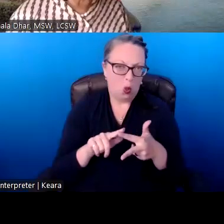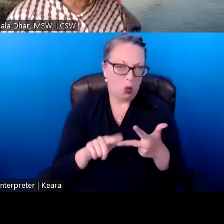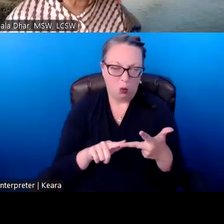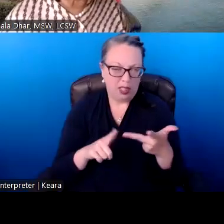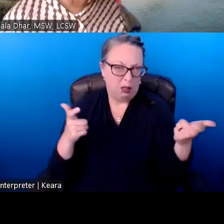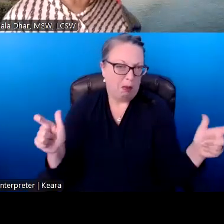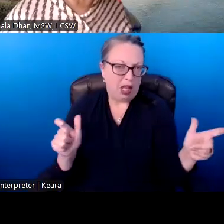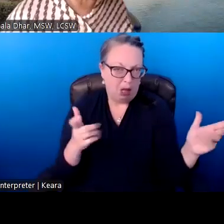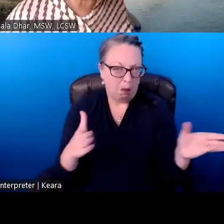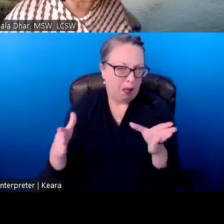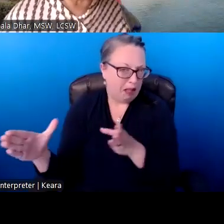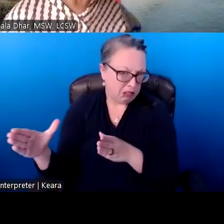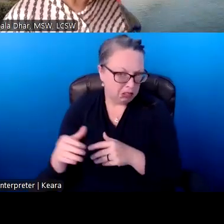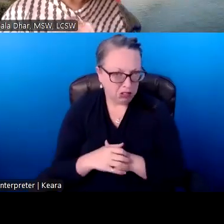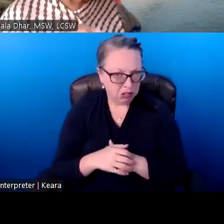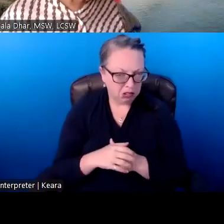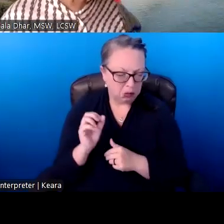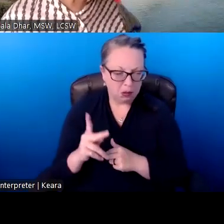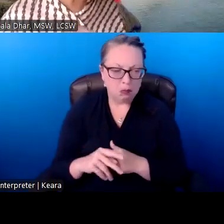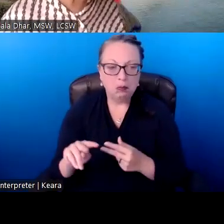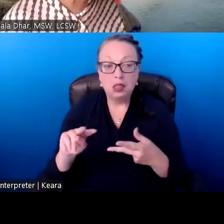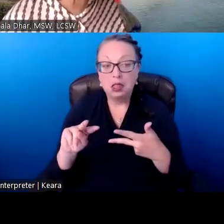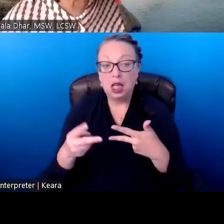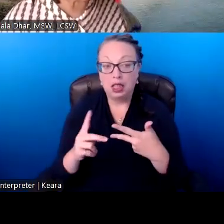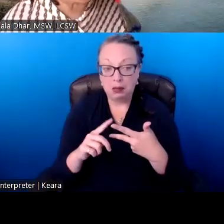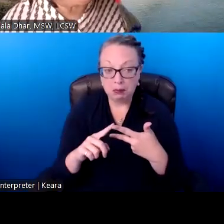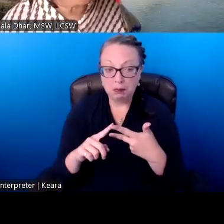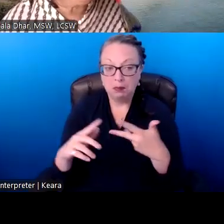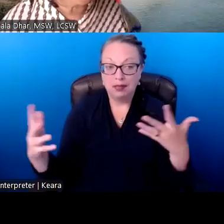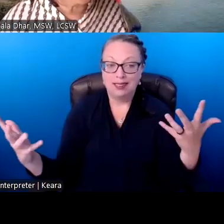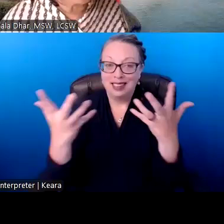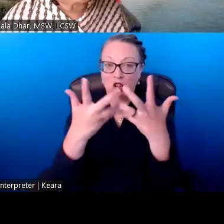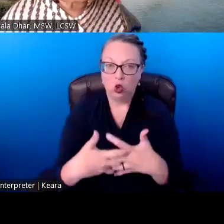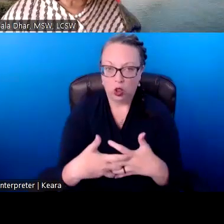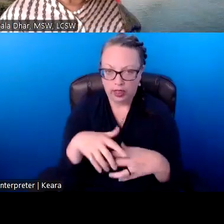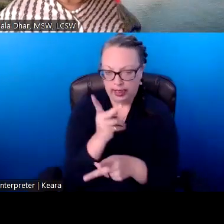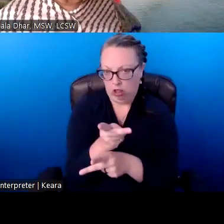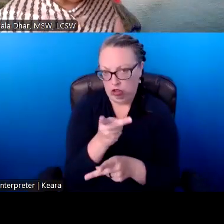big strategies that we have implemented. Second one is integrating care.